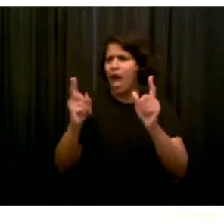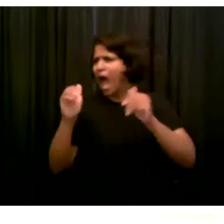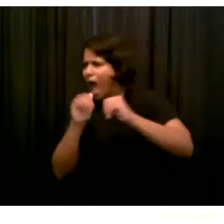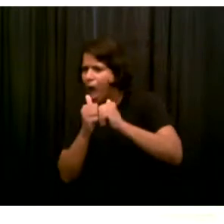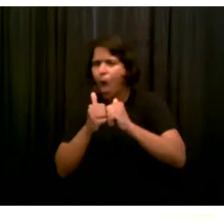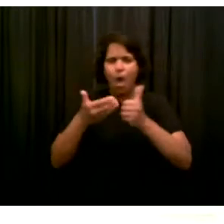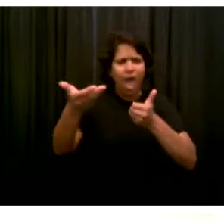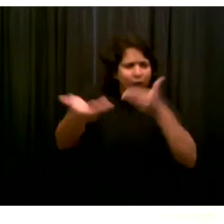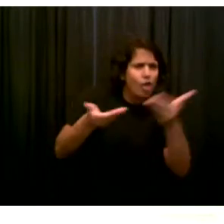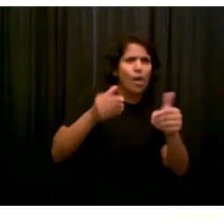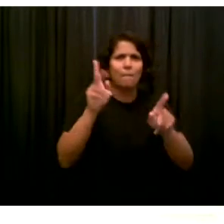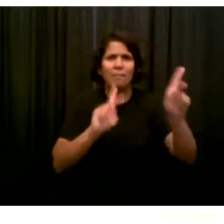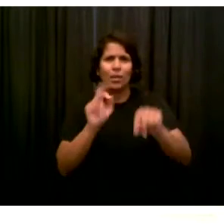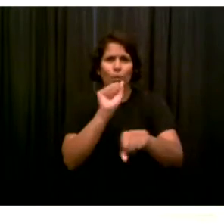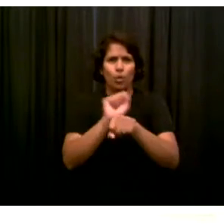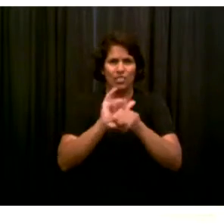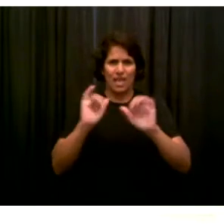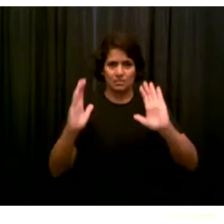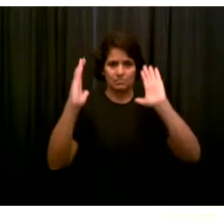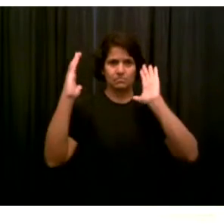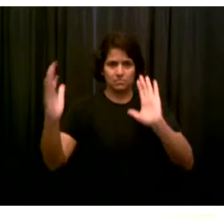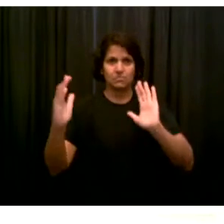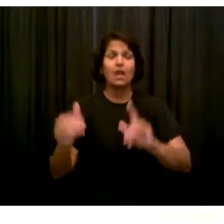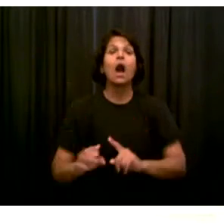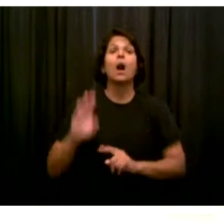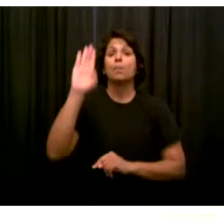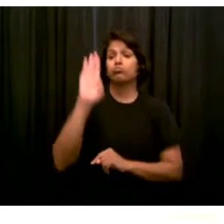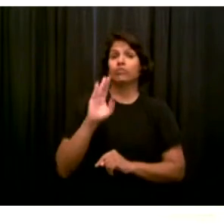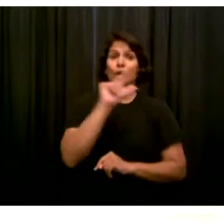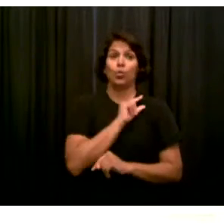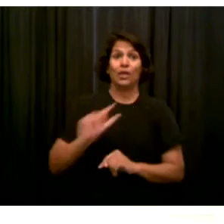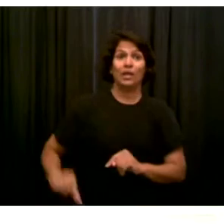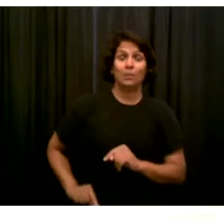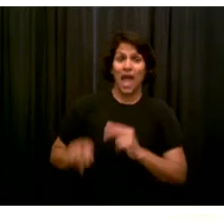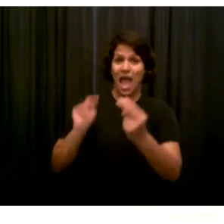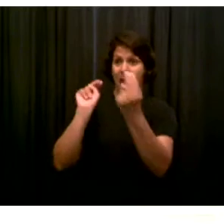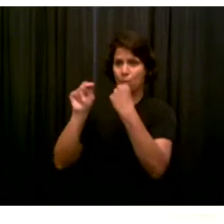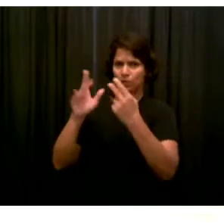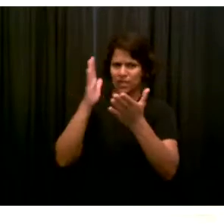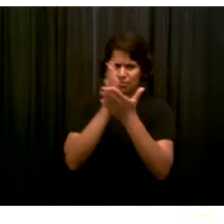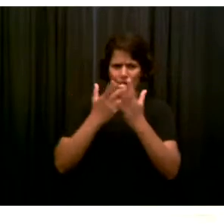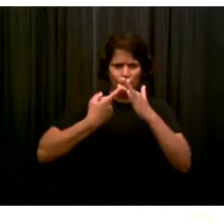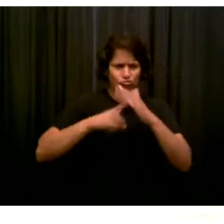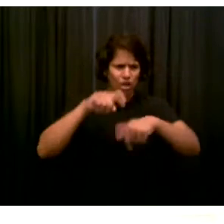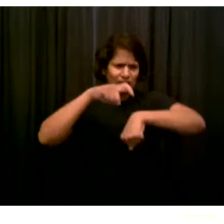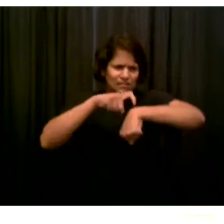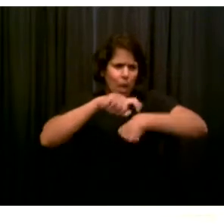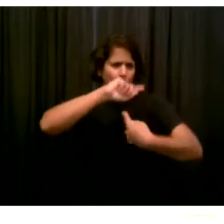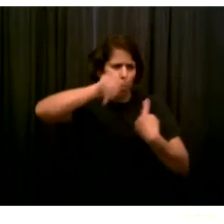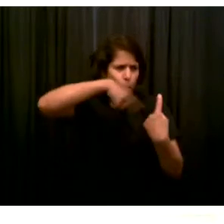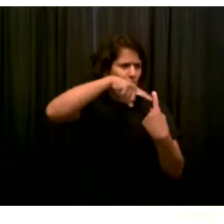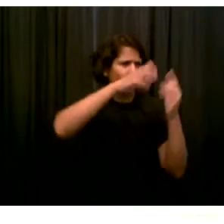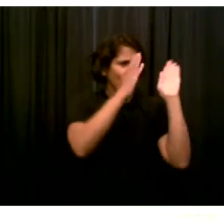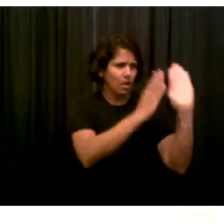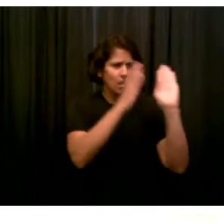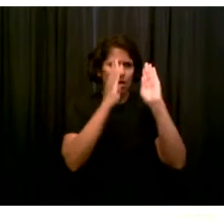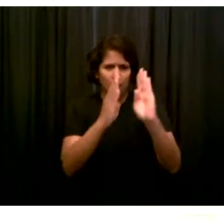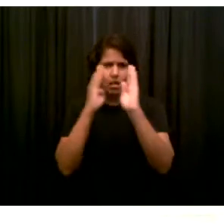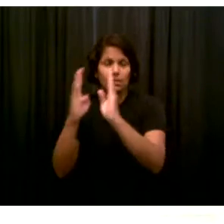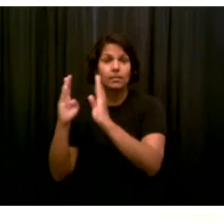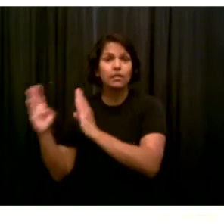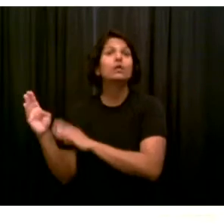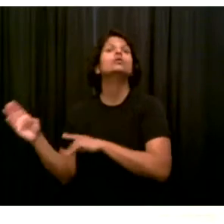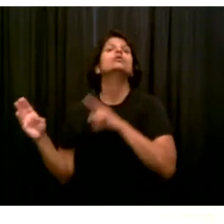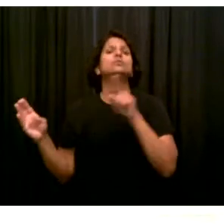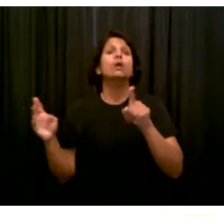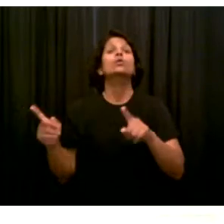So we were very excited to hear your recommendations today, Mayor de Blasio and Commissioner Gutman. And